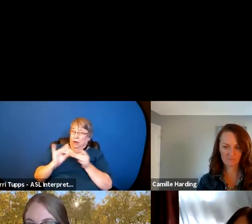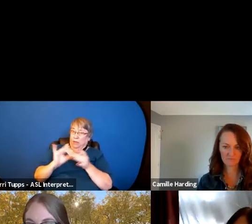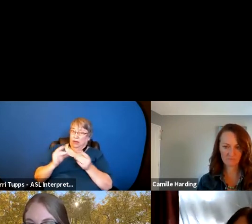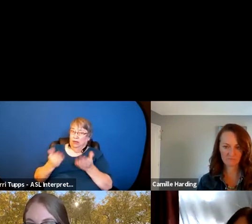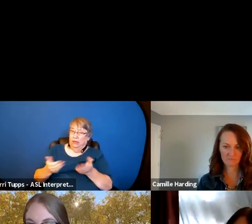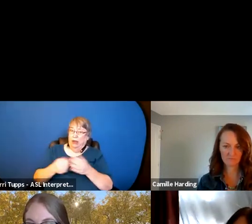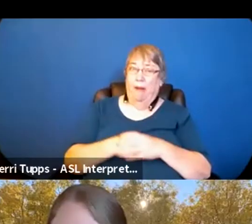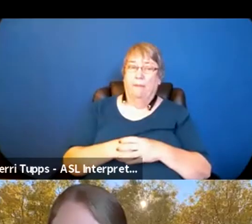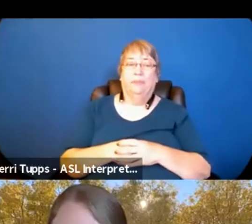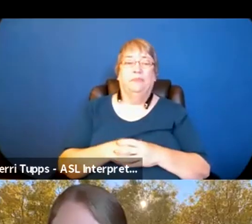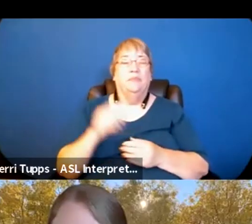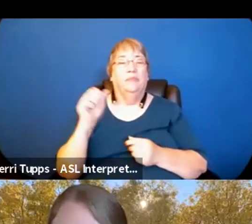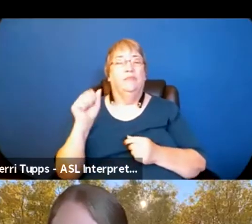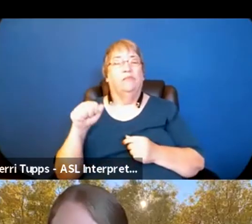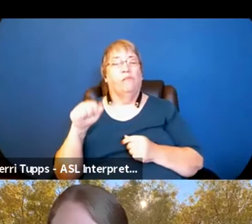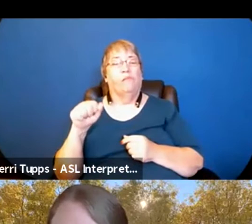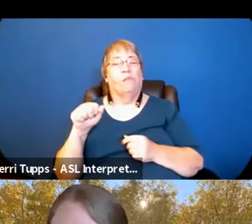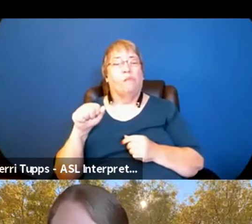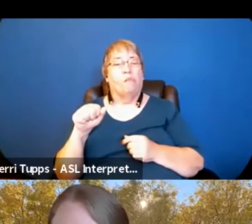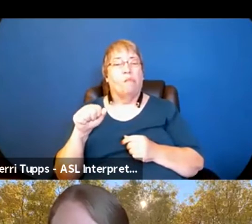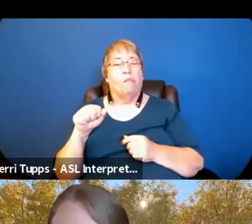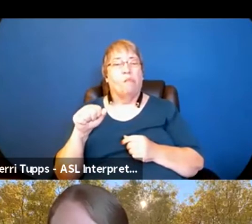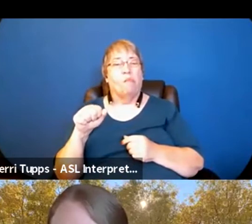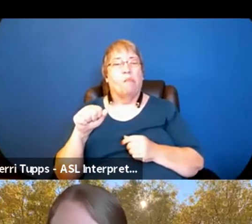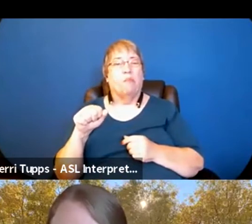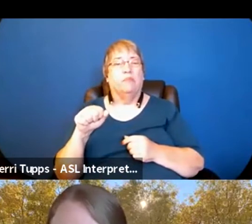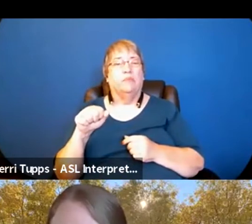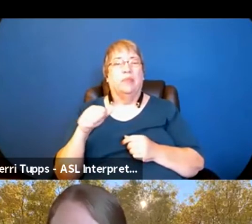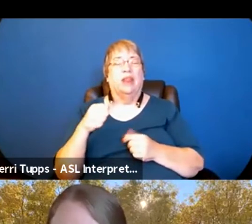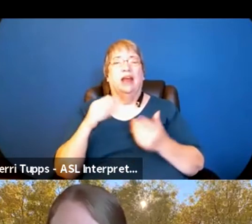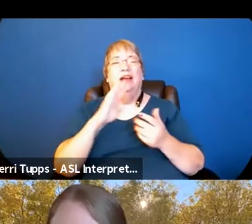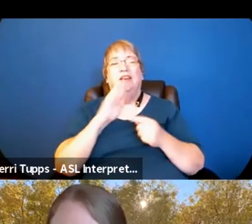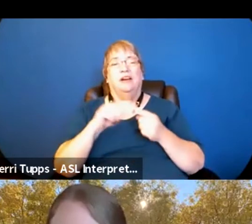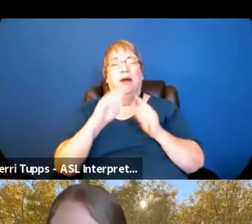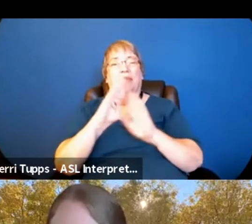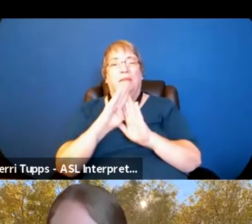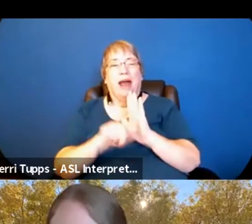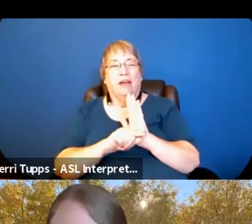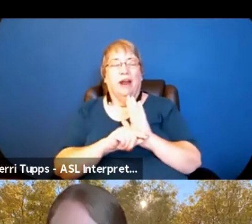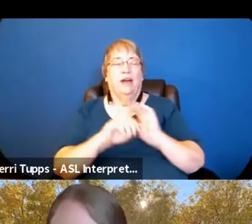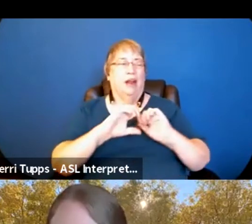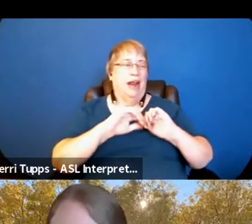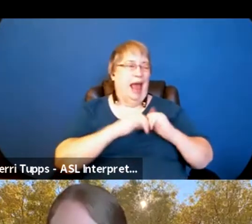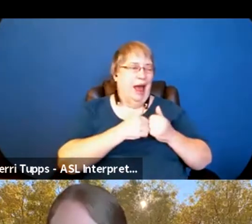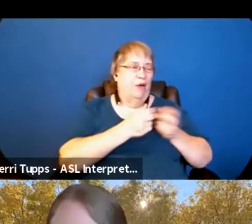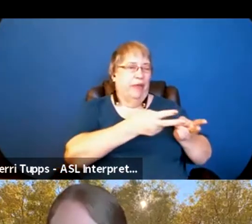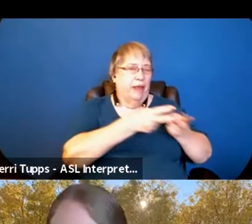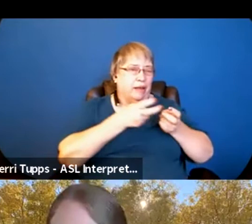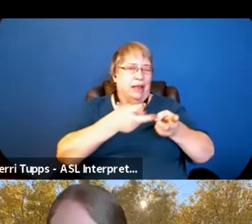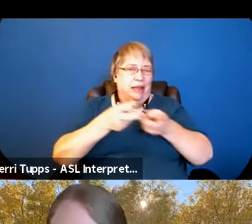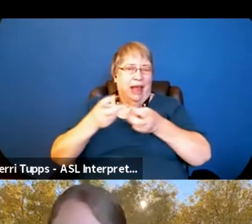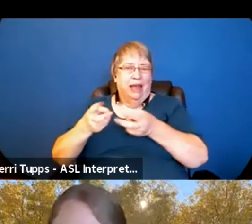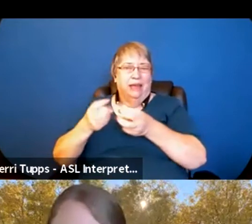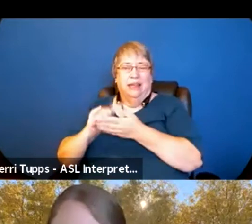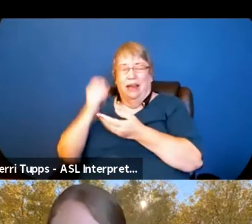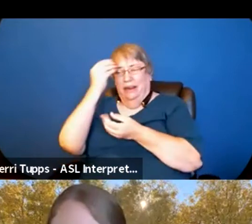Well, I'll let the others talk about what's in the background and the method by which they pulled information. But as far as